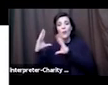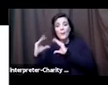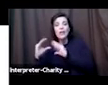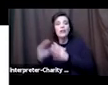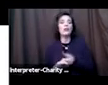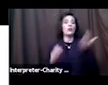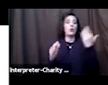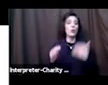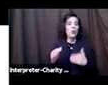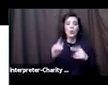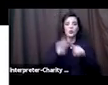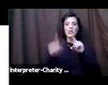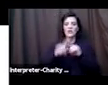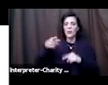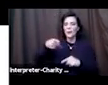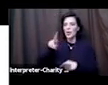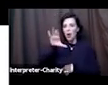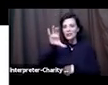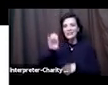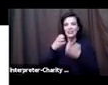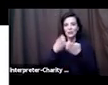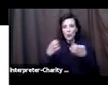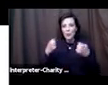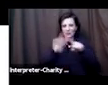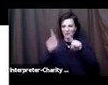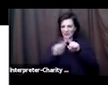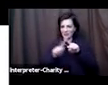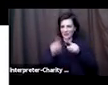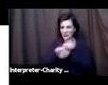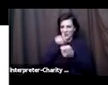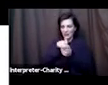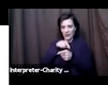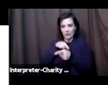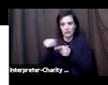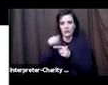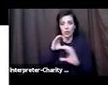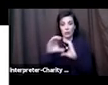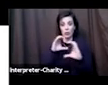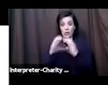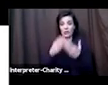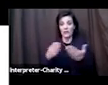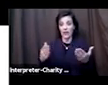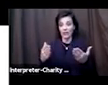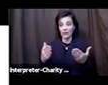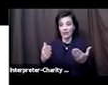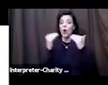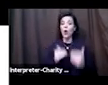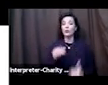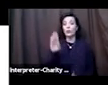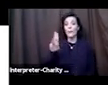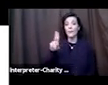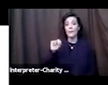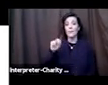Romich Company or PRC. So those are more like specific dedicated communication devices. Then we also have bundled iPads